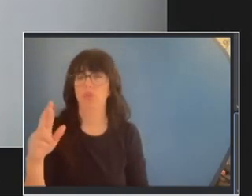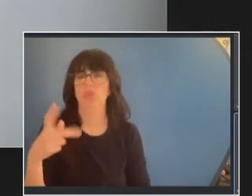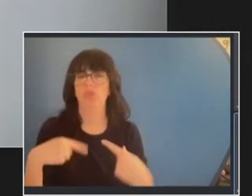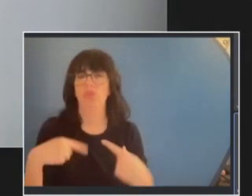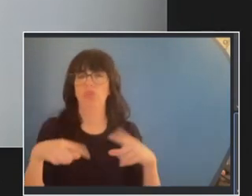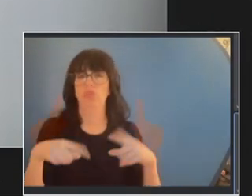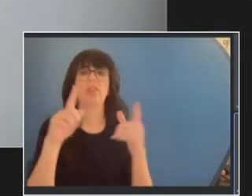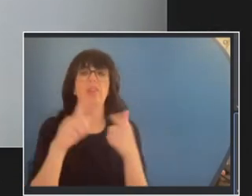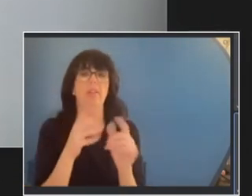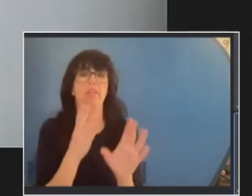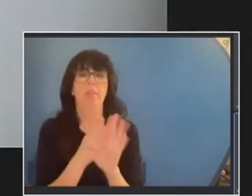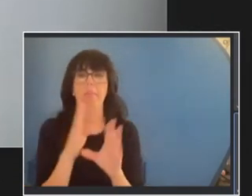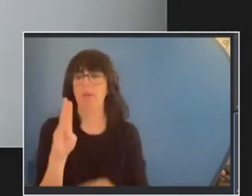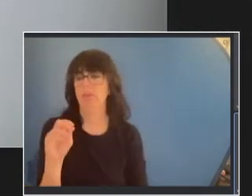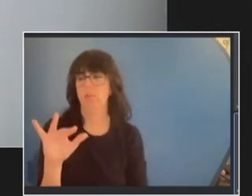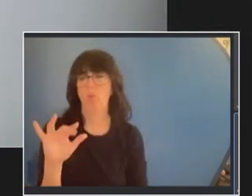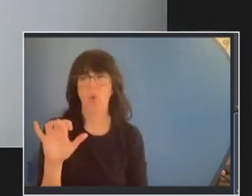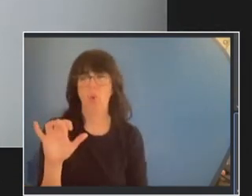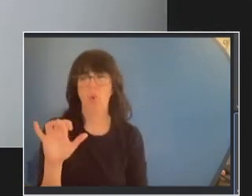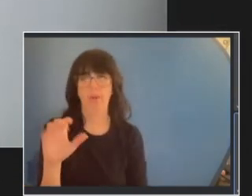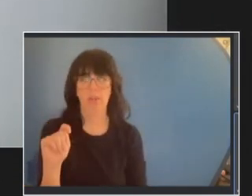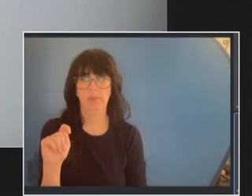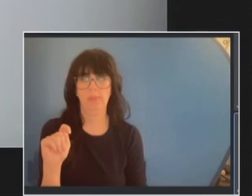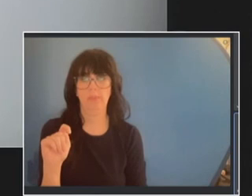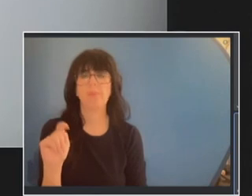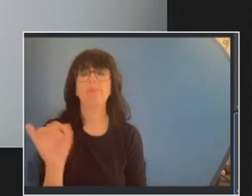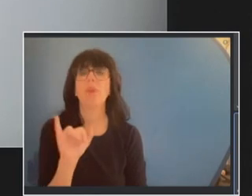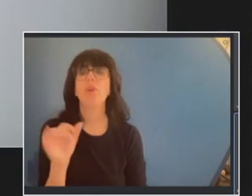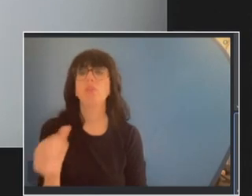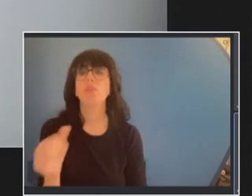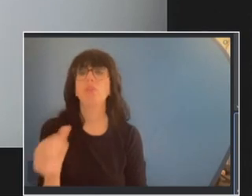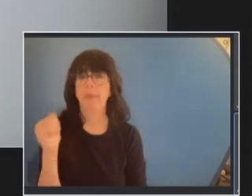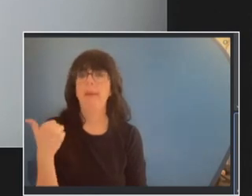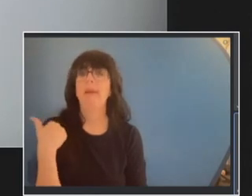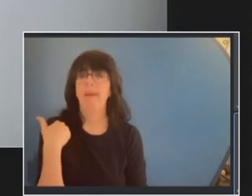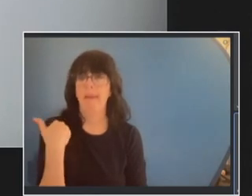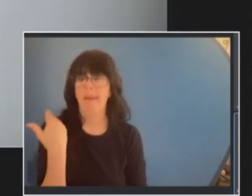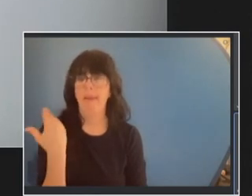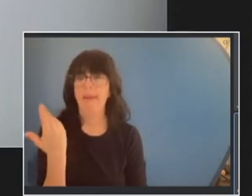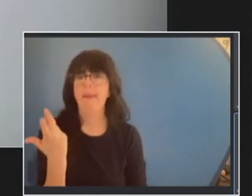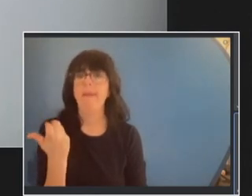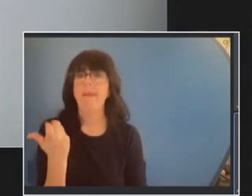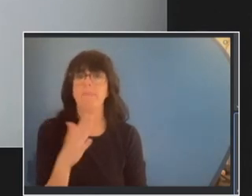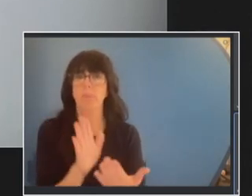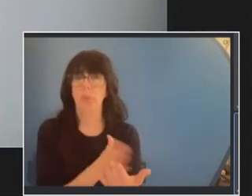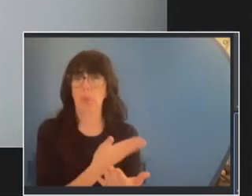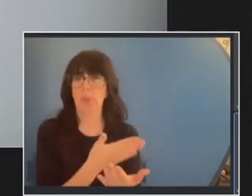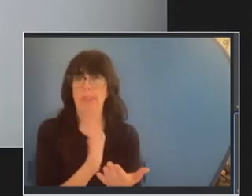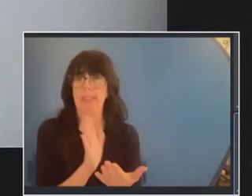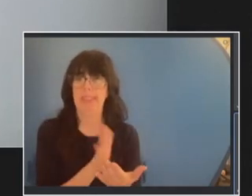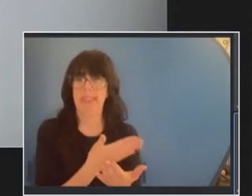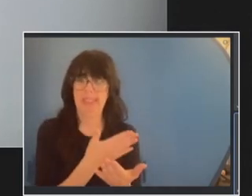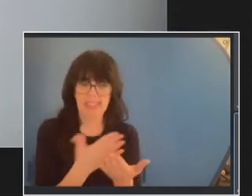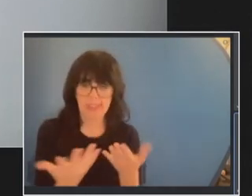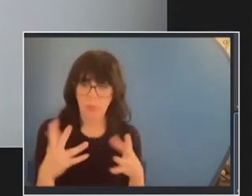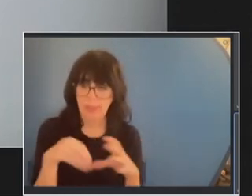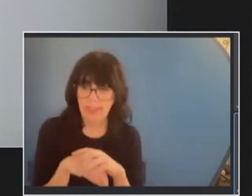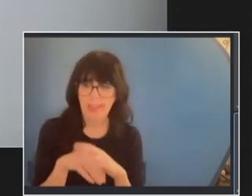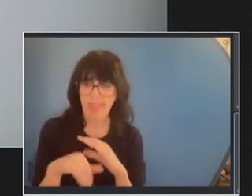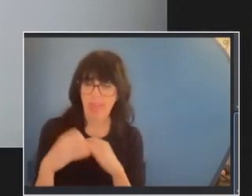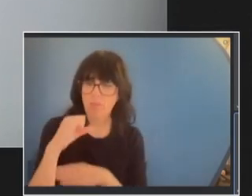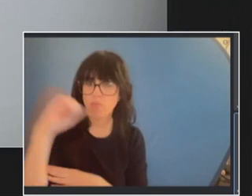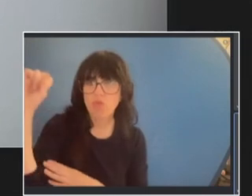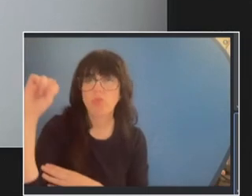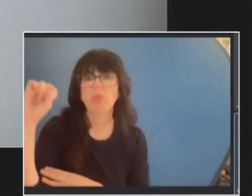we also have a section in the back matter that talks about the music behind the movement and how important protest